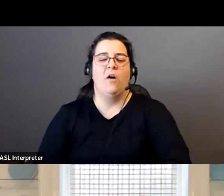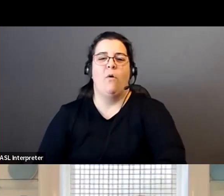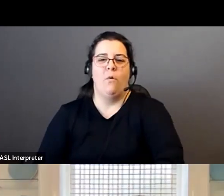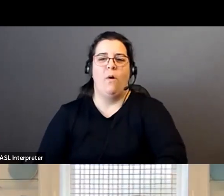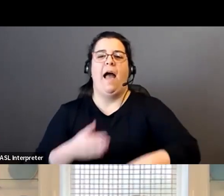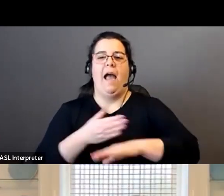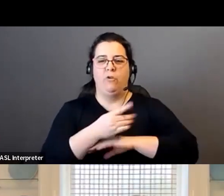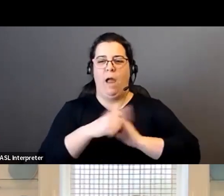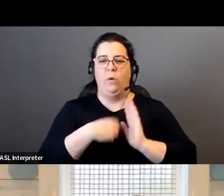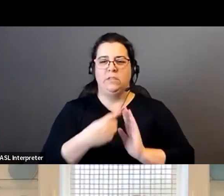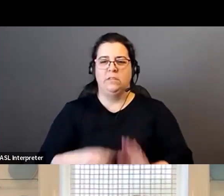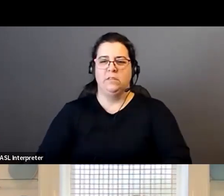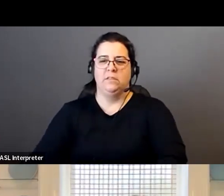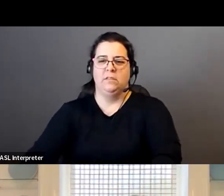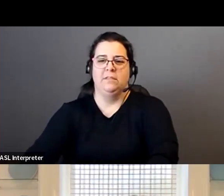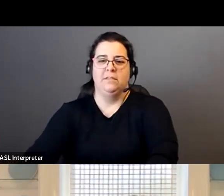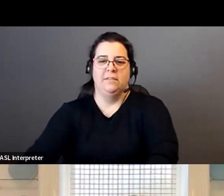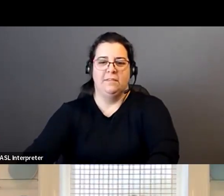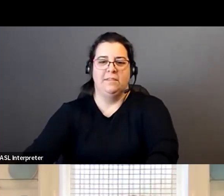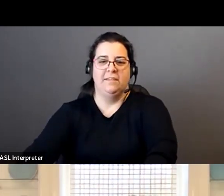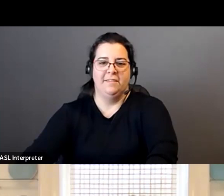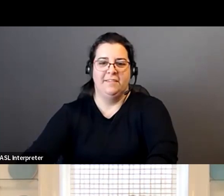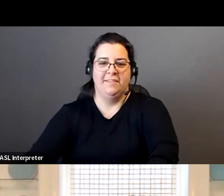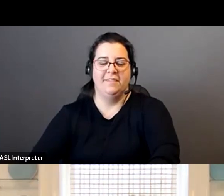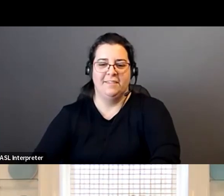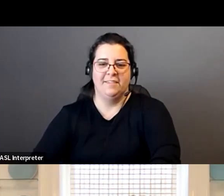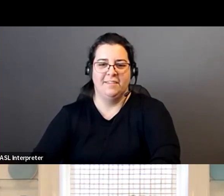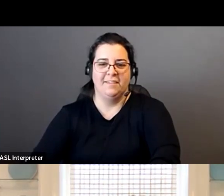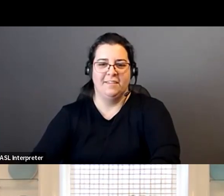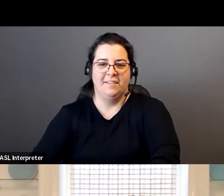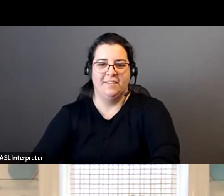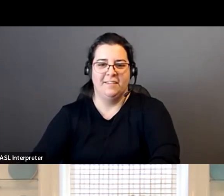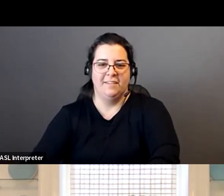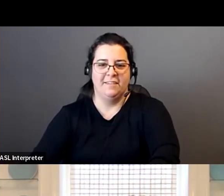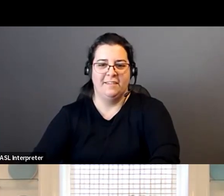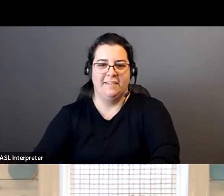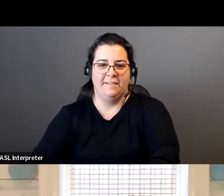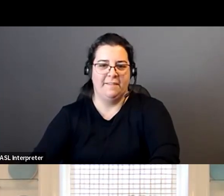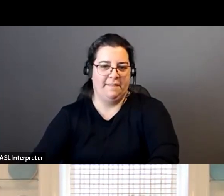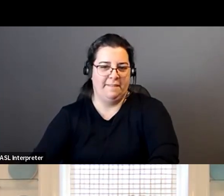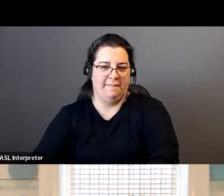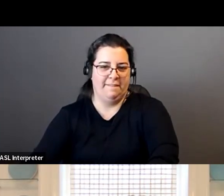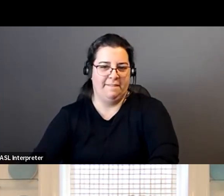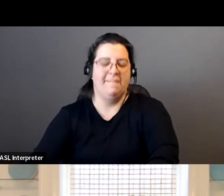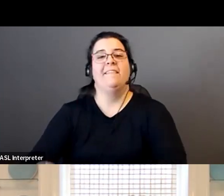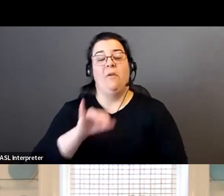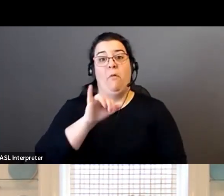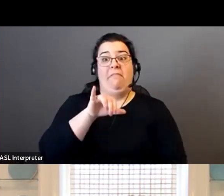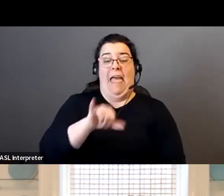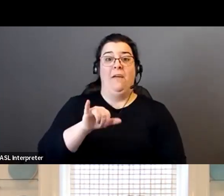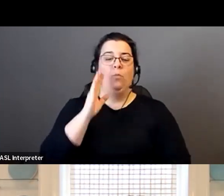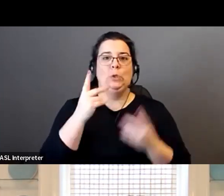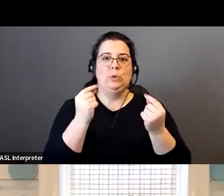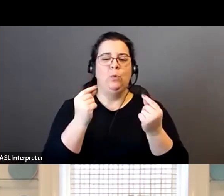of her best curses. Just put them in a row. Maybe have one of those shows of Jill's best curses. And it's funny